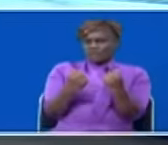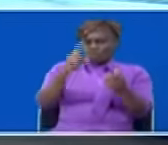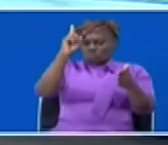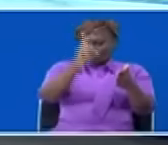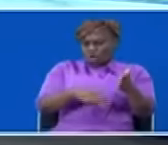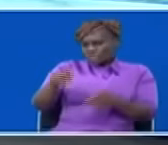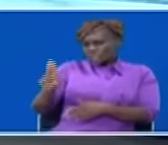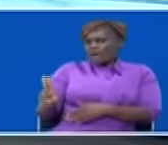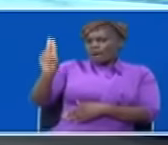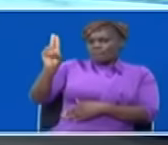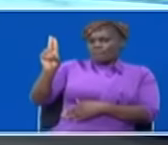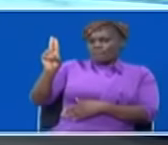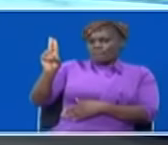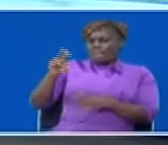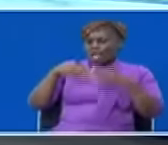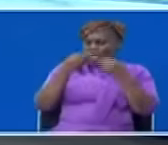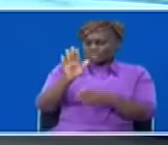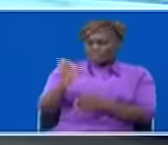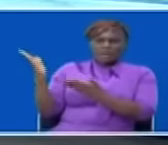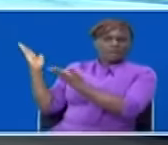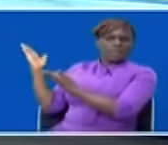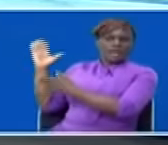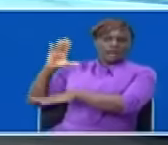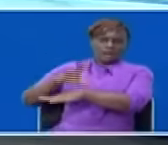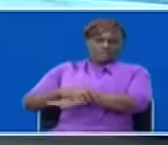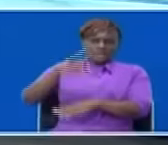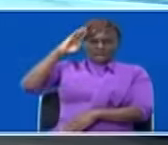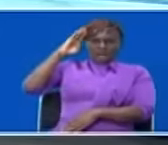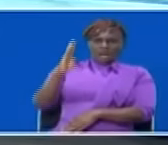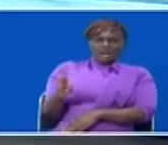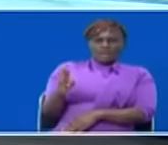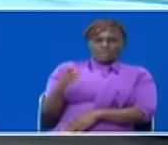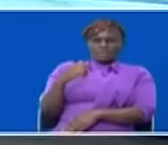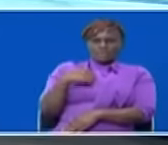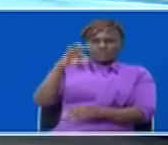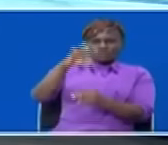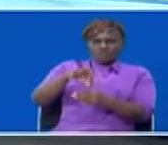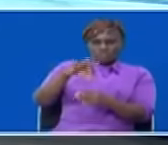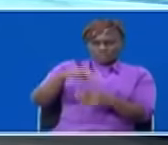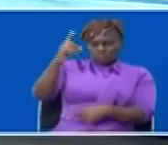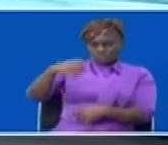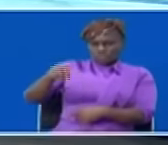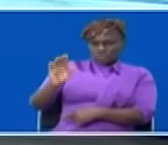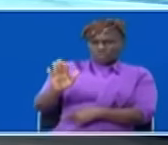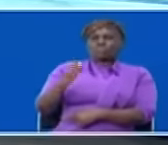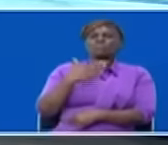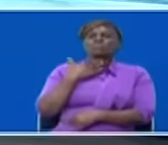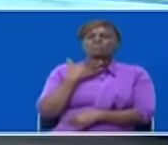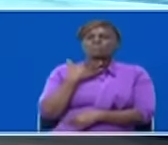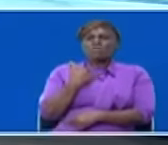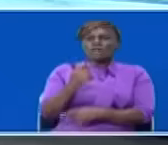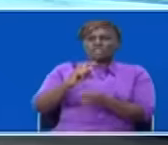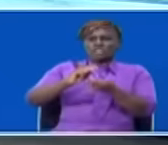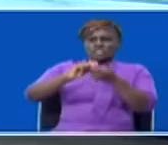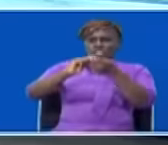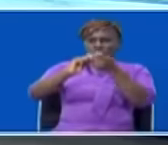that we've been giving you, here's some feedback we've gotten. Saying, hi, I registered as a voter in Nakuru in 2013. You want to